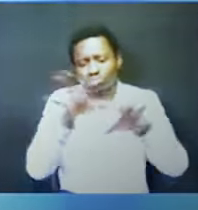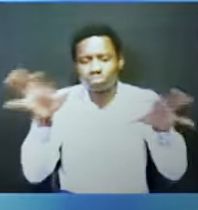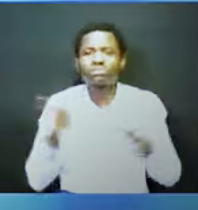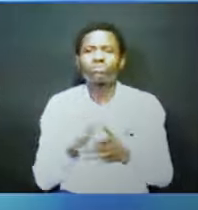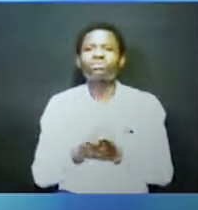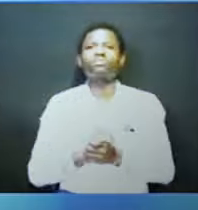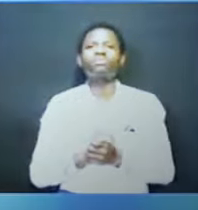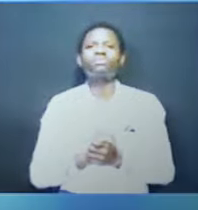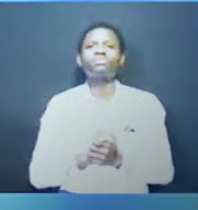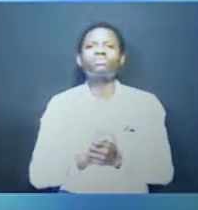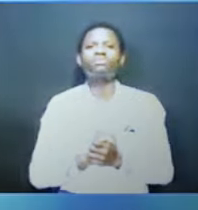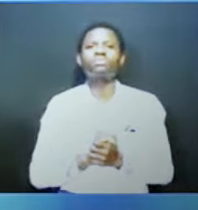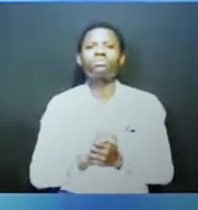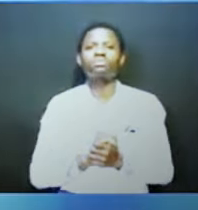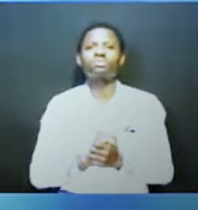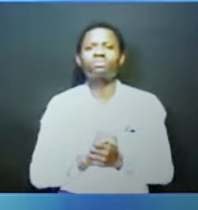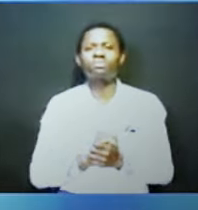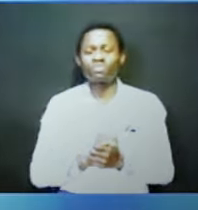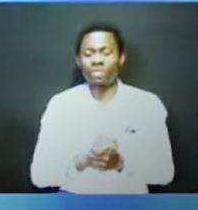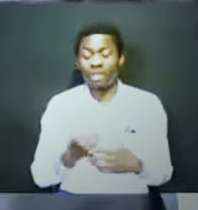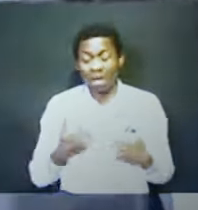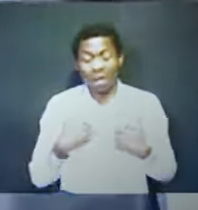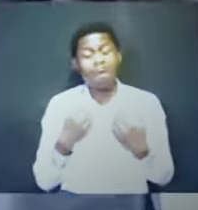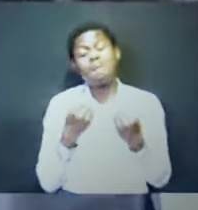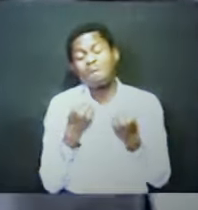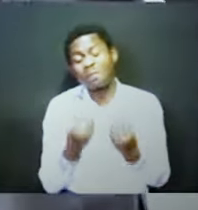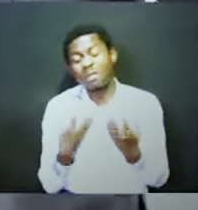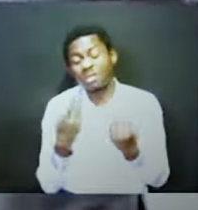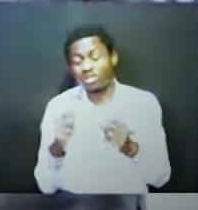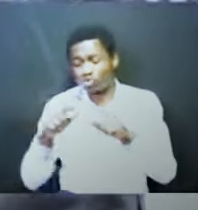today many of their societies have folded up.